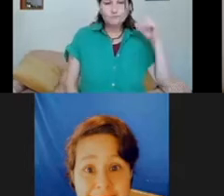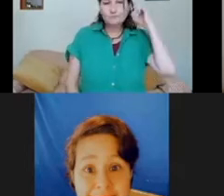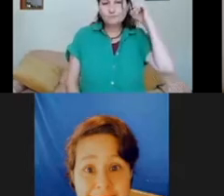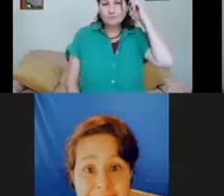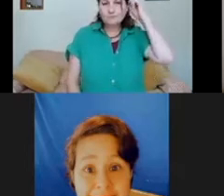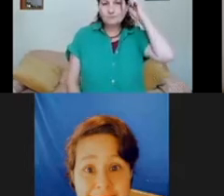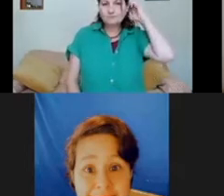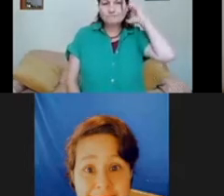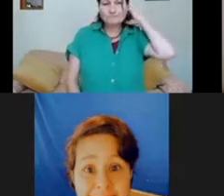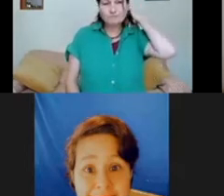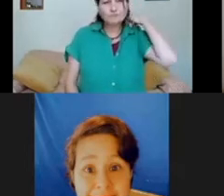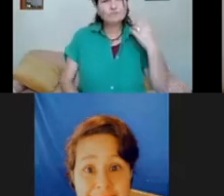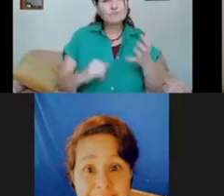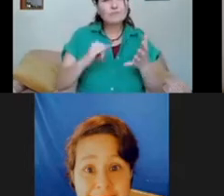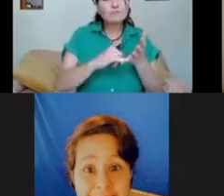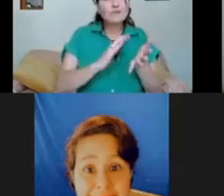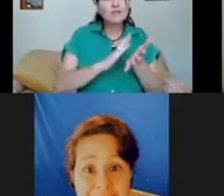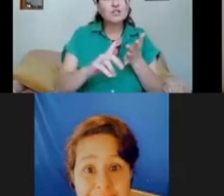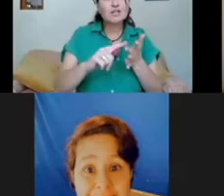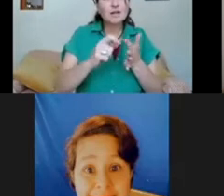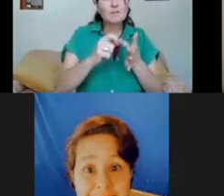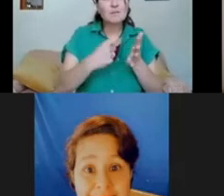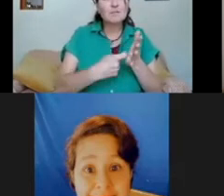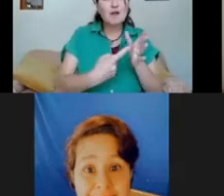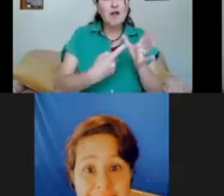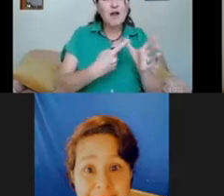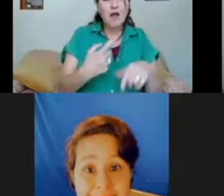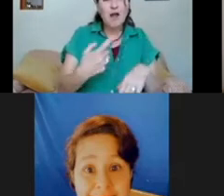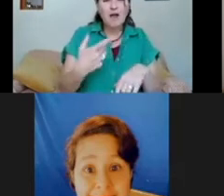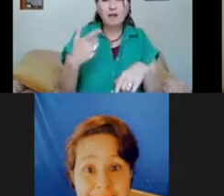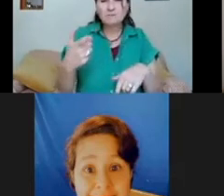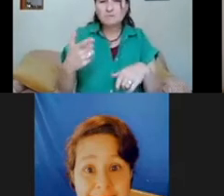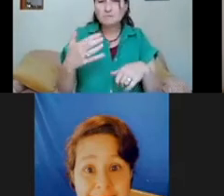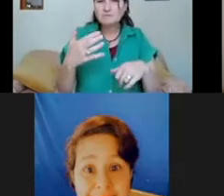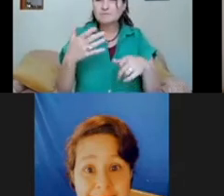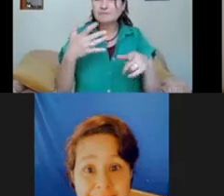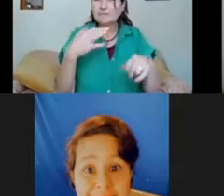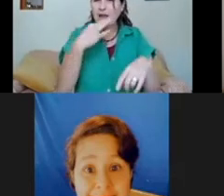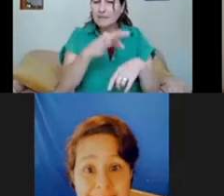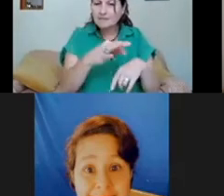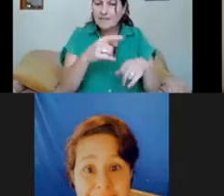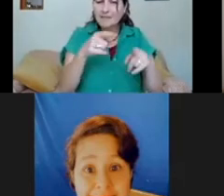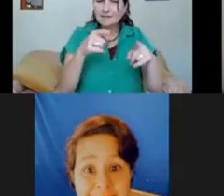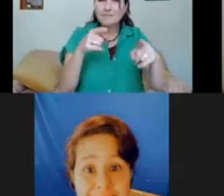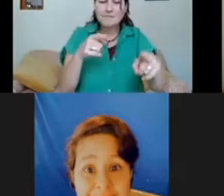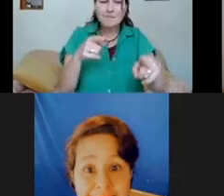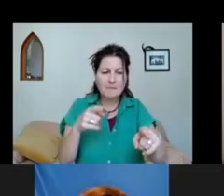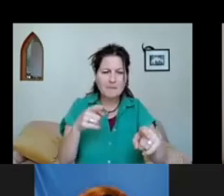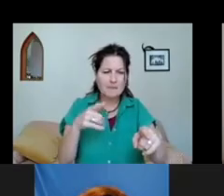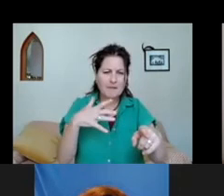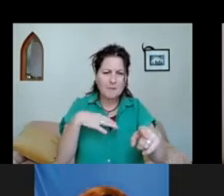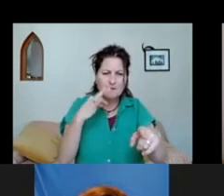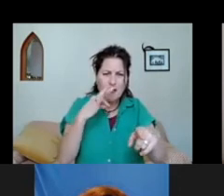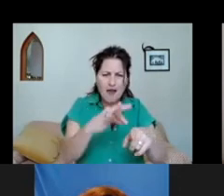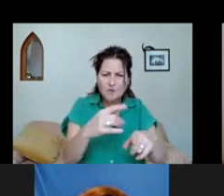Hi, Linda. Shipra here. Just wanted to check if there were any questions you answered privately, which might be useful for others to know about as well.